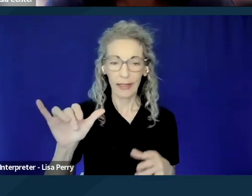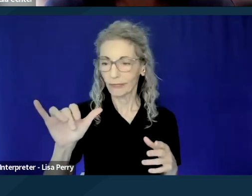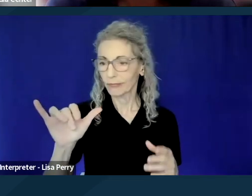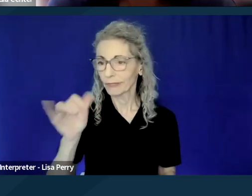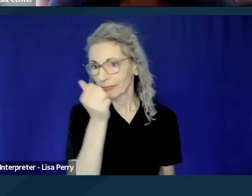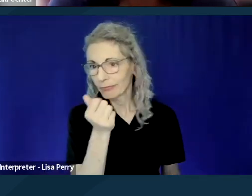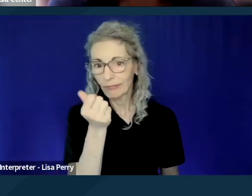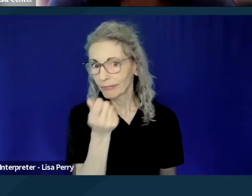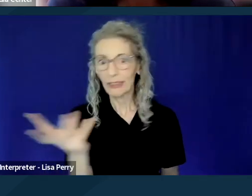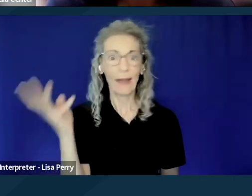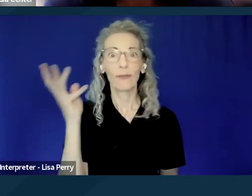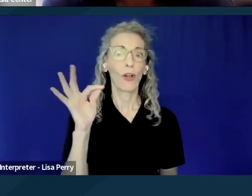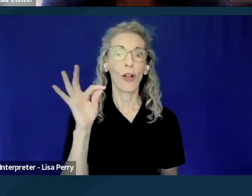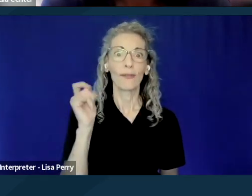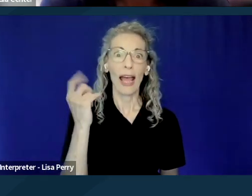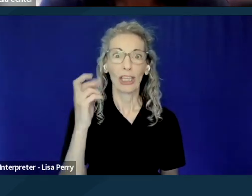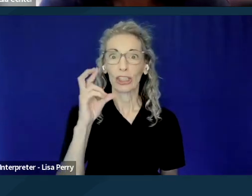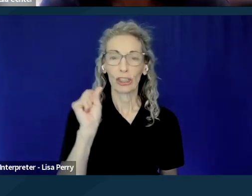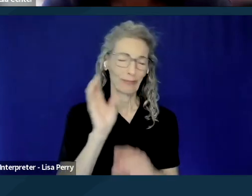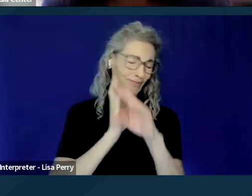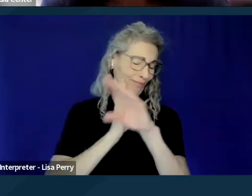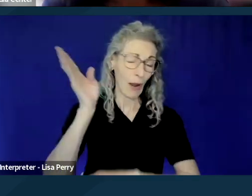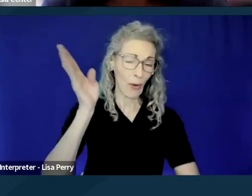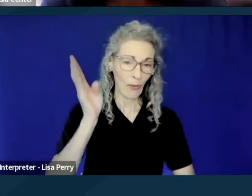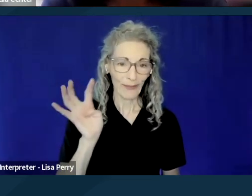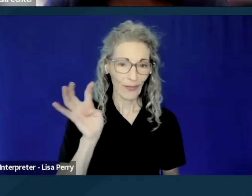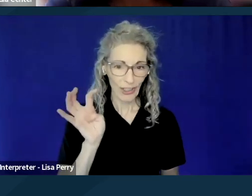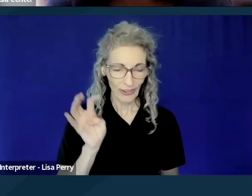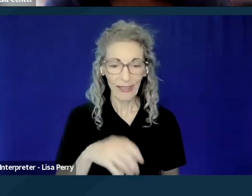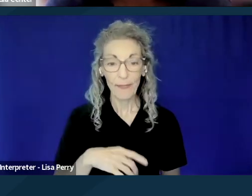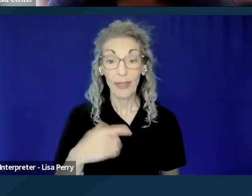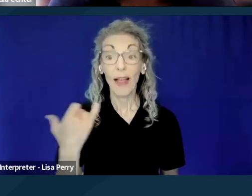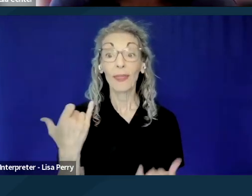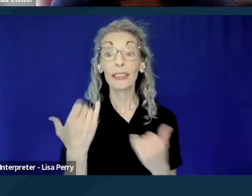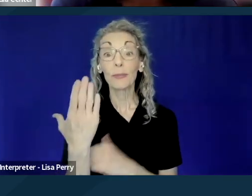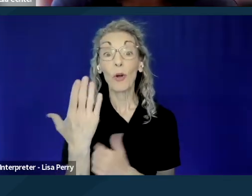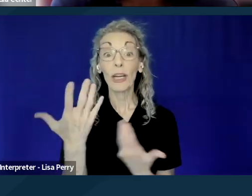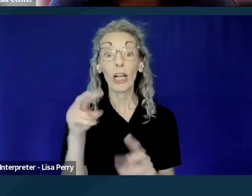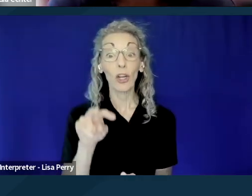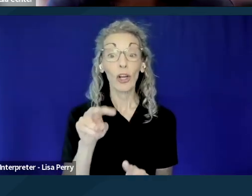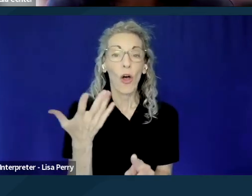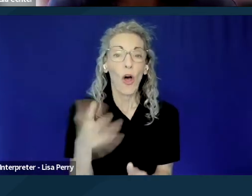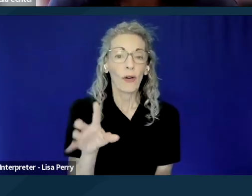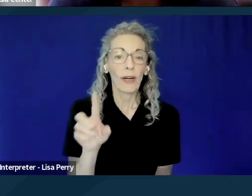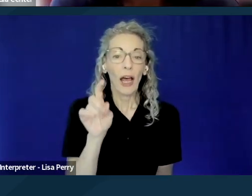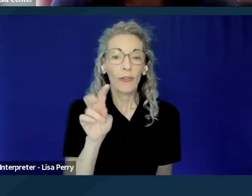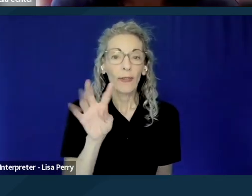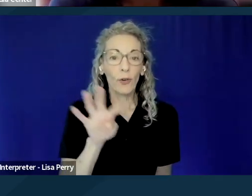several factors if possible. I looked this morning and there's already 144 comments